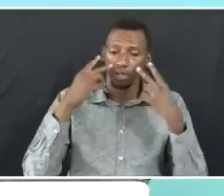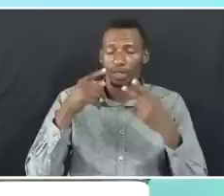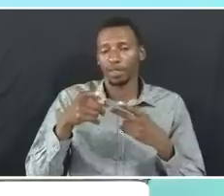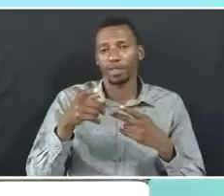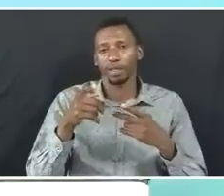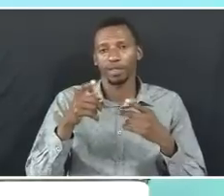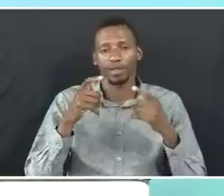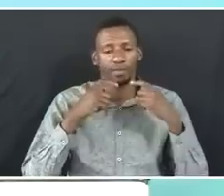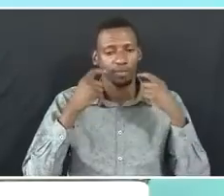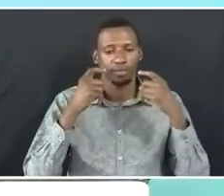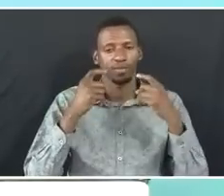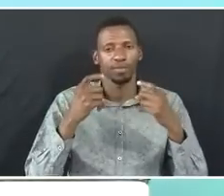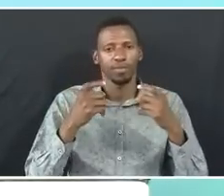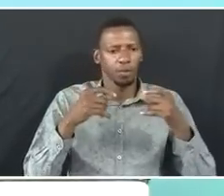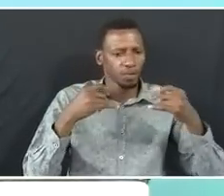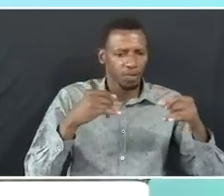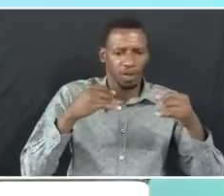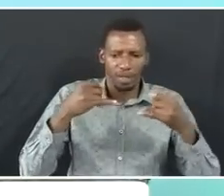it.